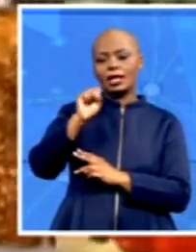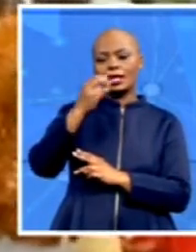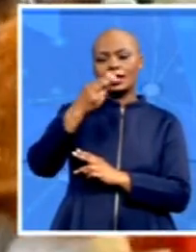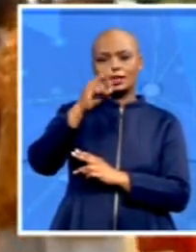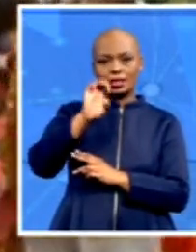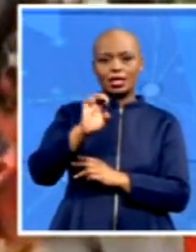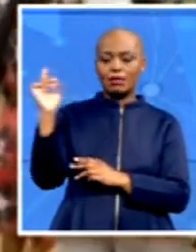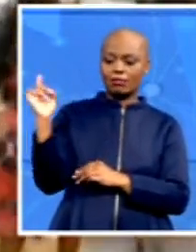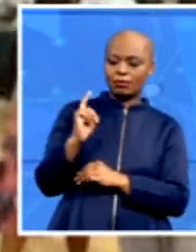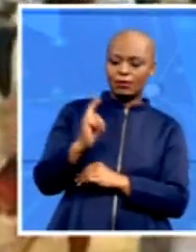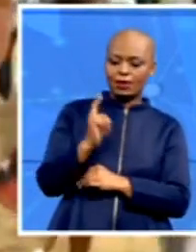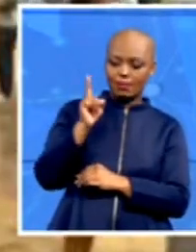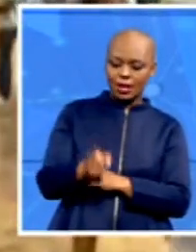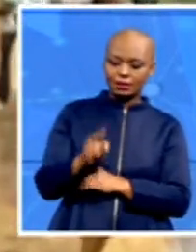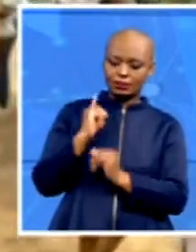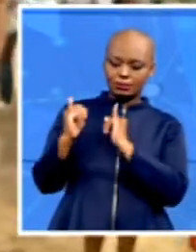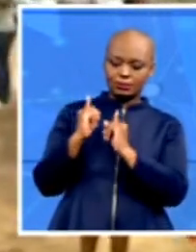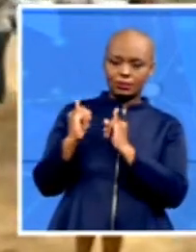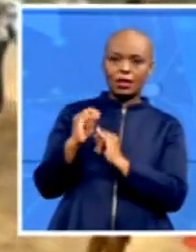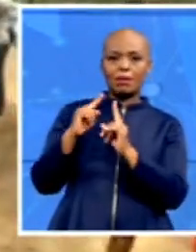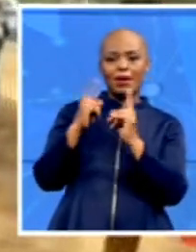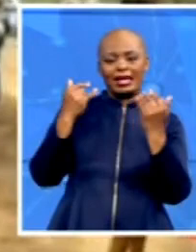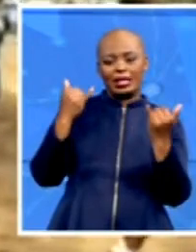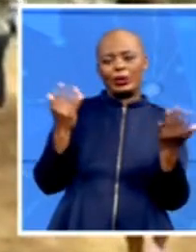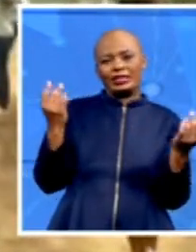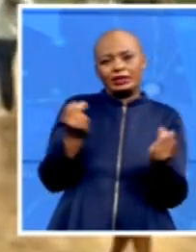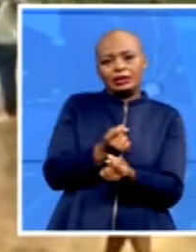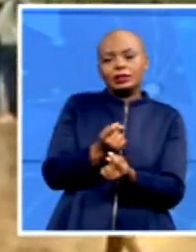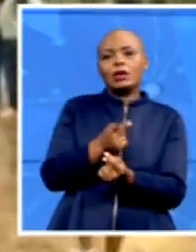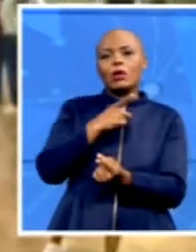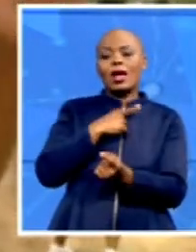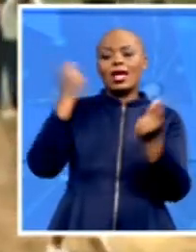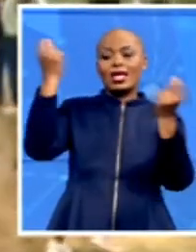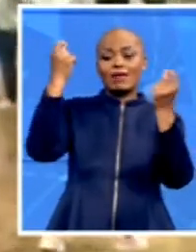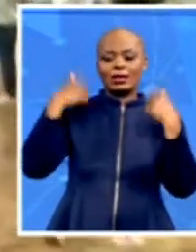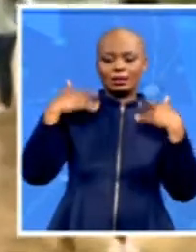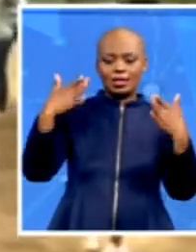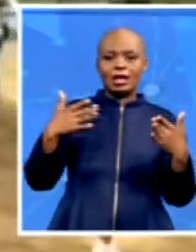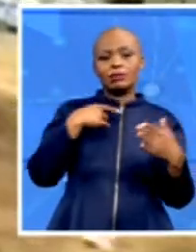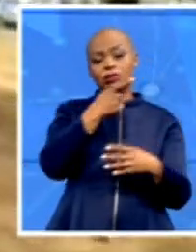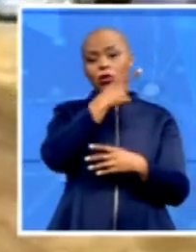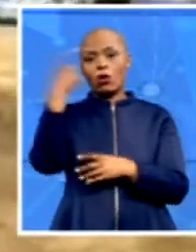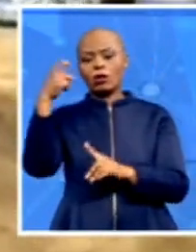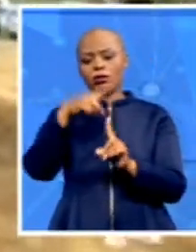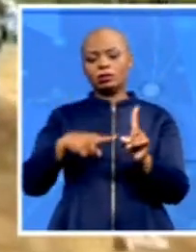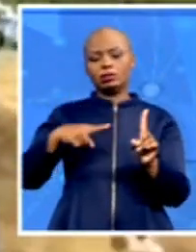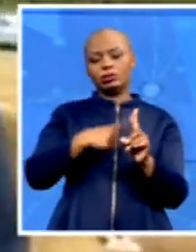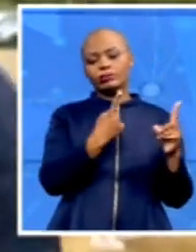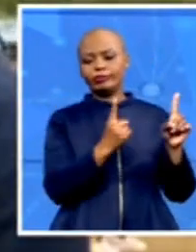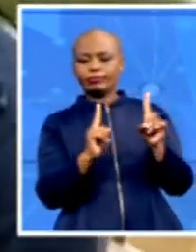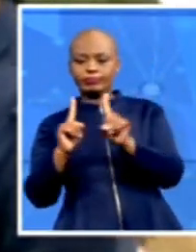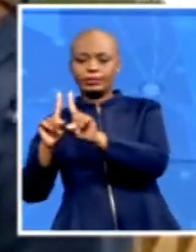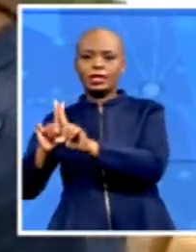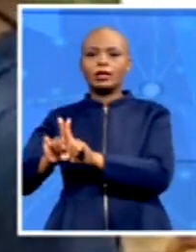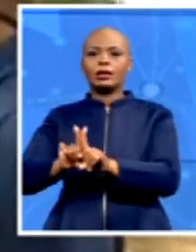he's been called to accompany the King and the AmaZulu who are now coming out of the Maquis, Blaine. But we wanted